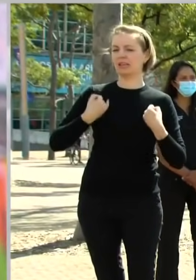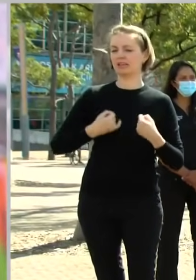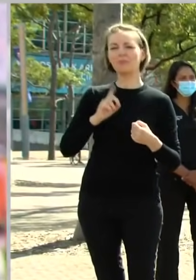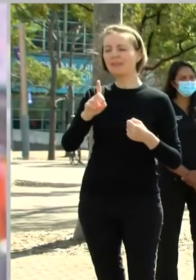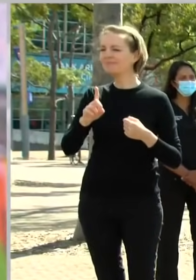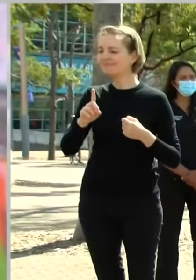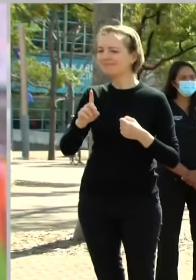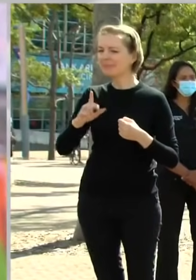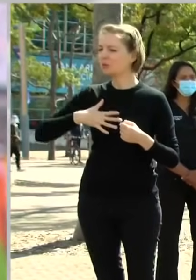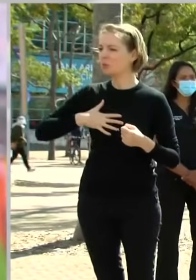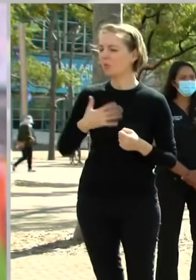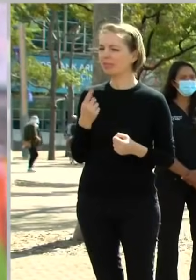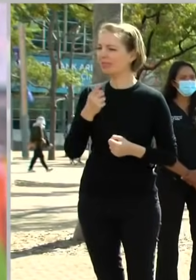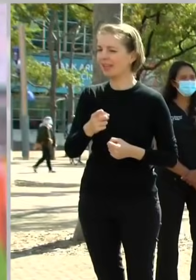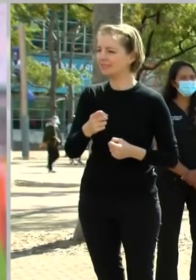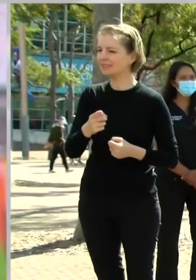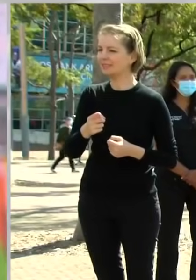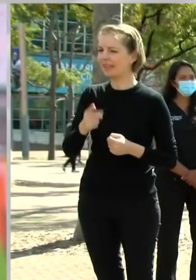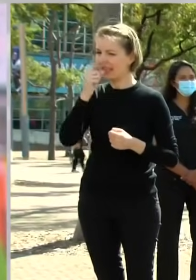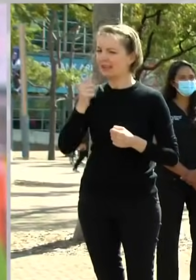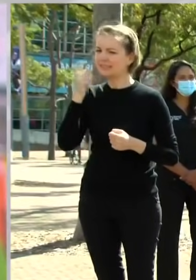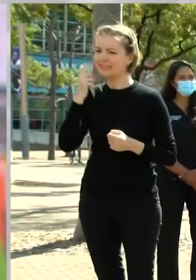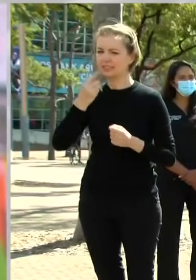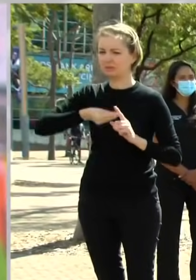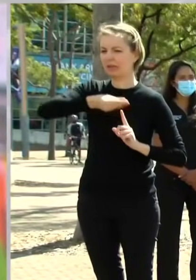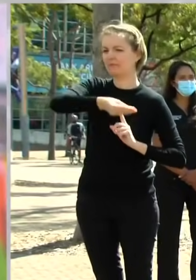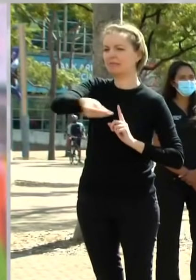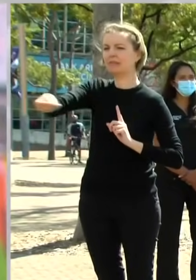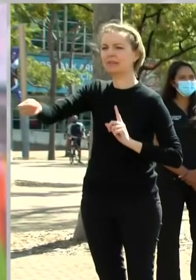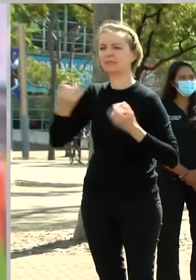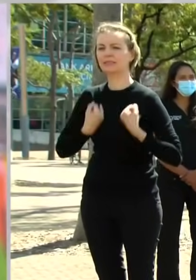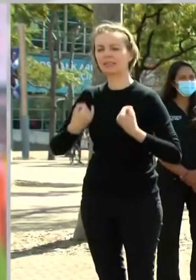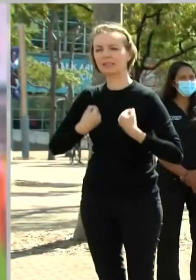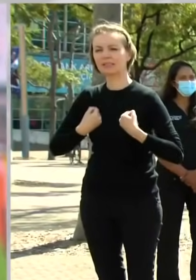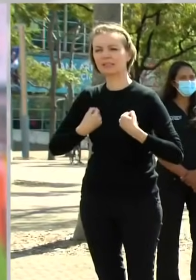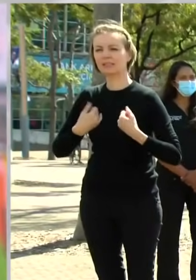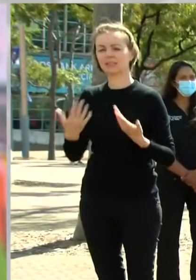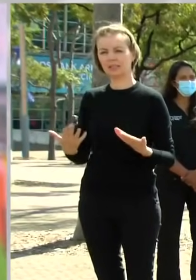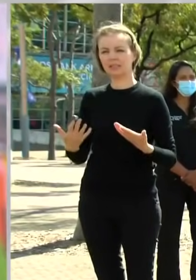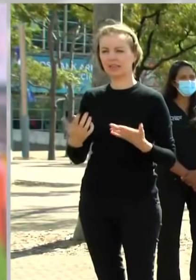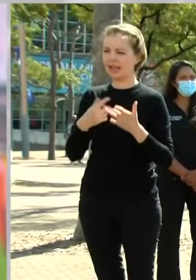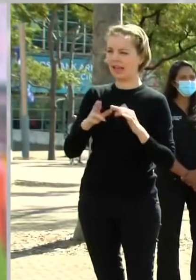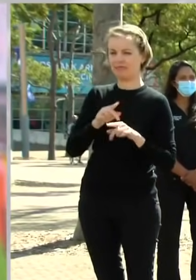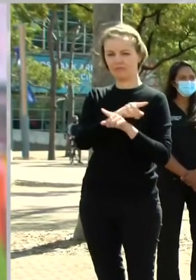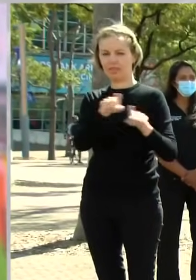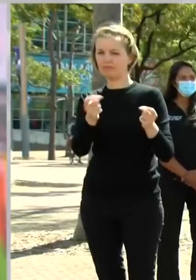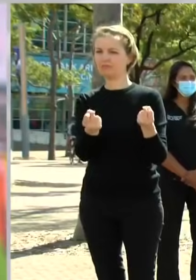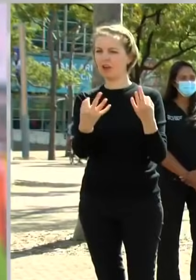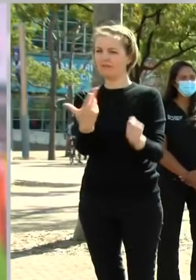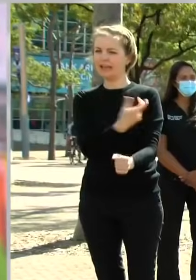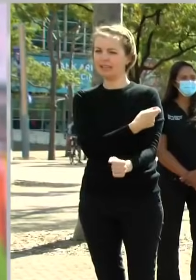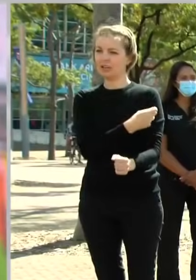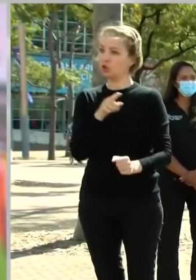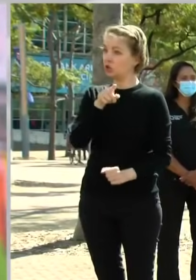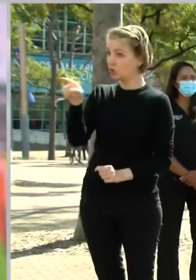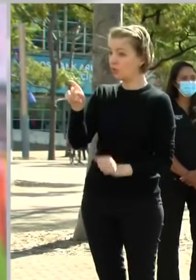So if you're in a venue or if you're somewhere and there's unvaccinated people, you have more chance of getting the disease from them because they don't have that protection. So